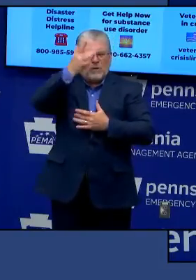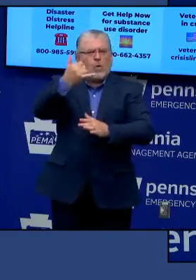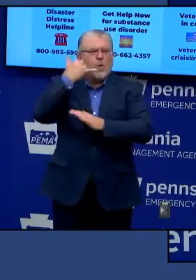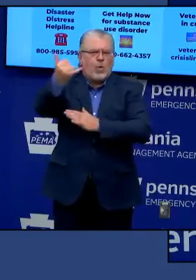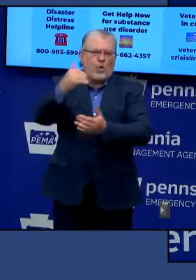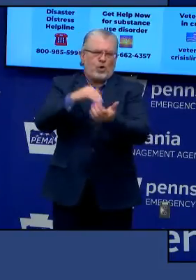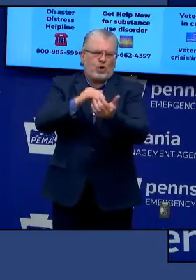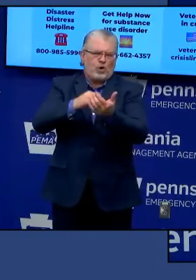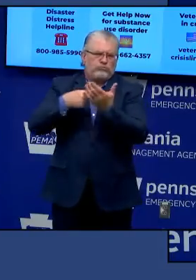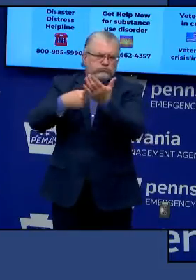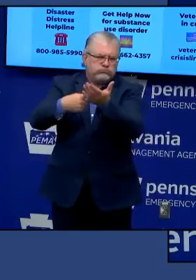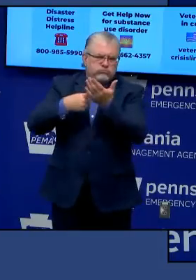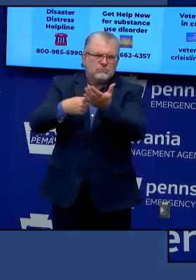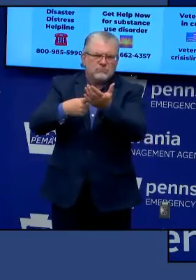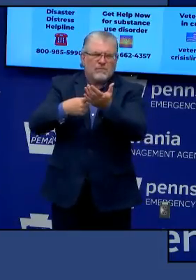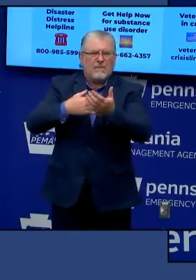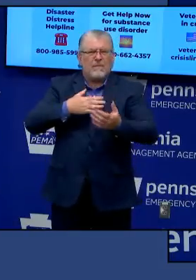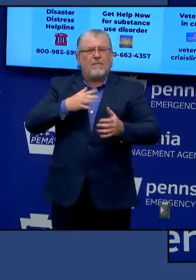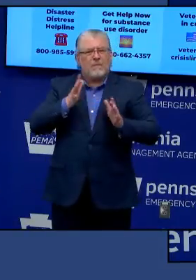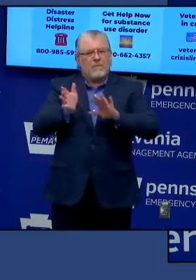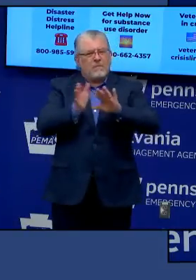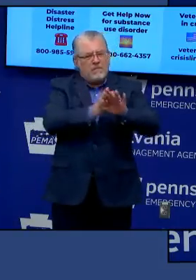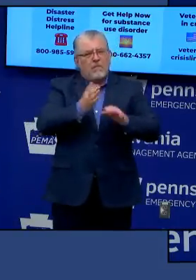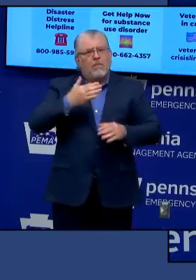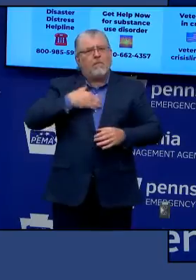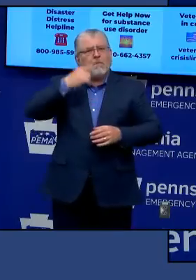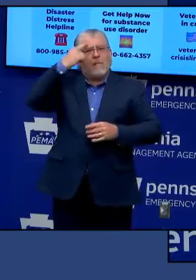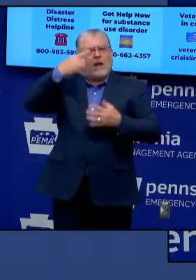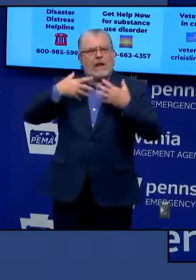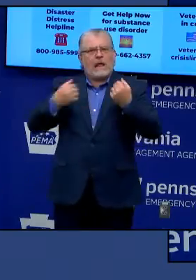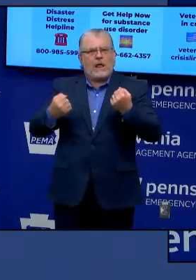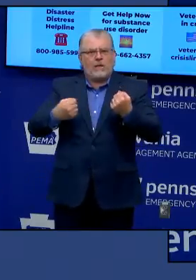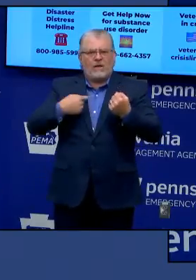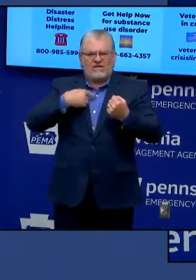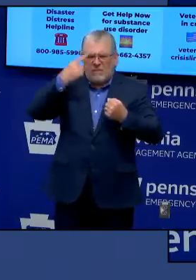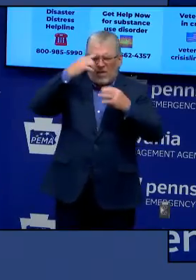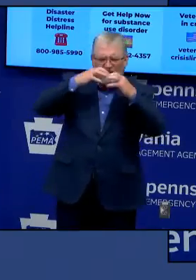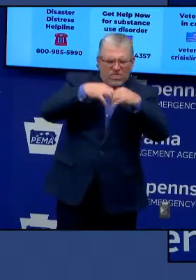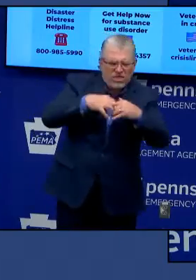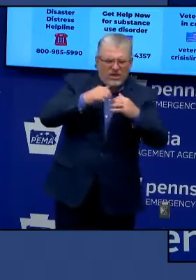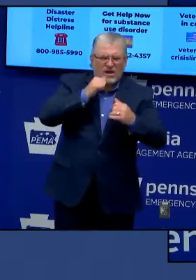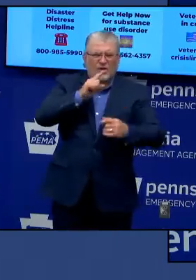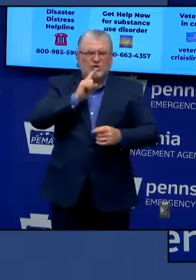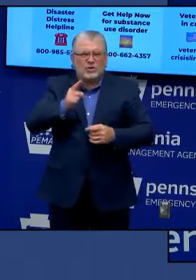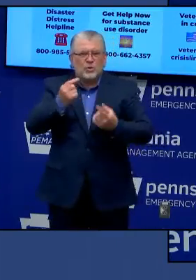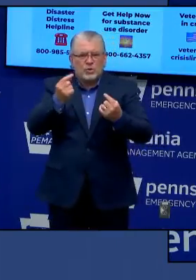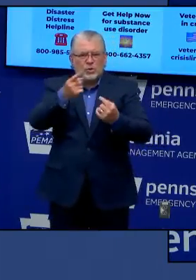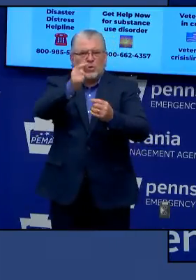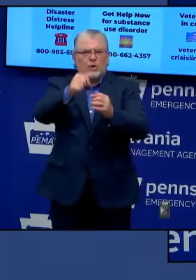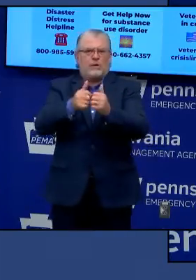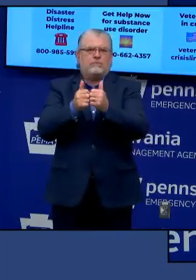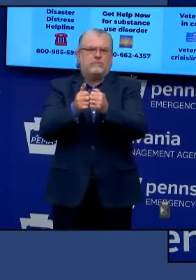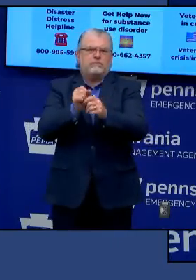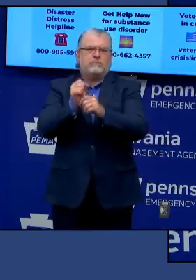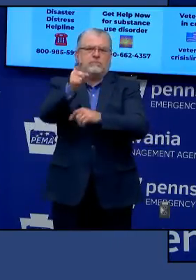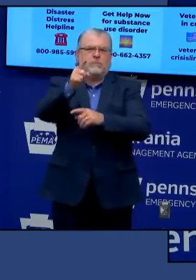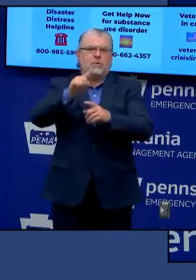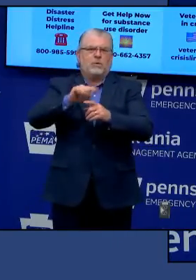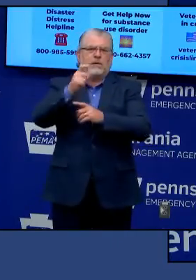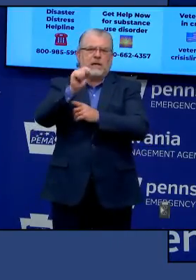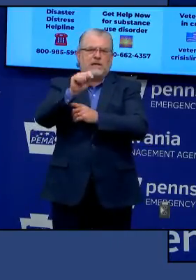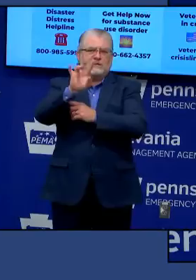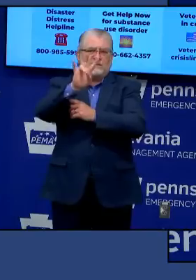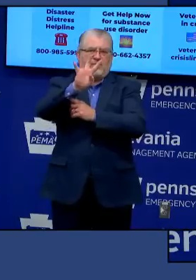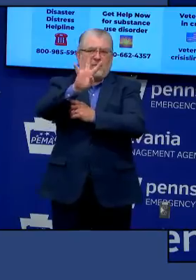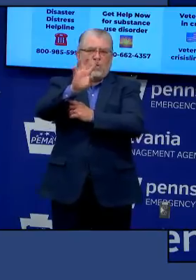know is experiencing a mental health crisis, please contact the crisis text line by texting